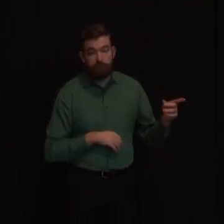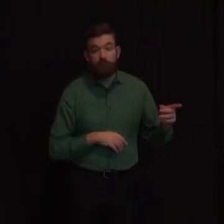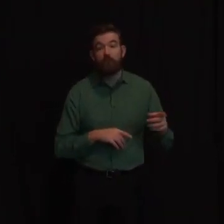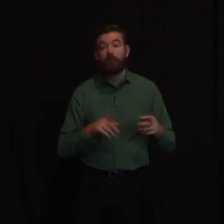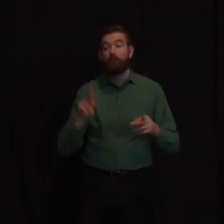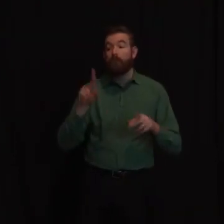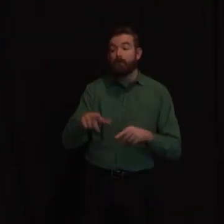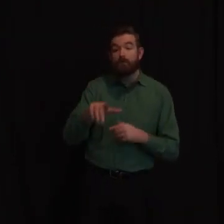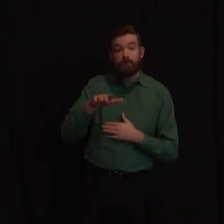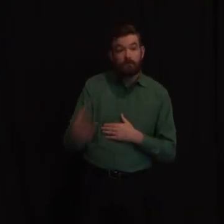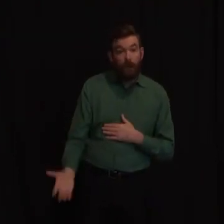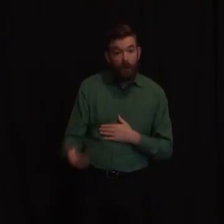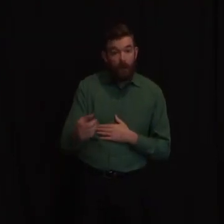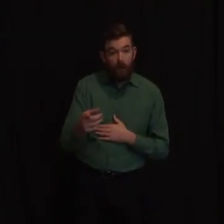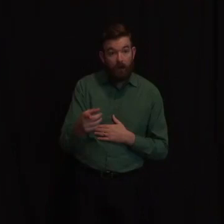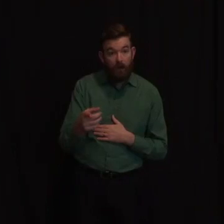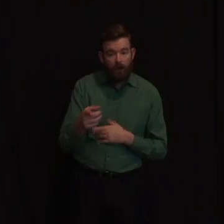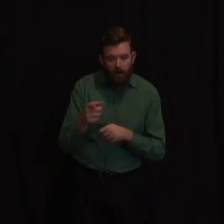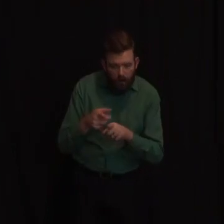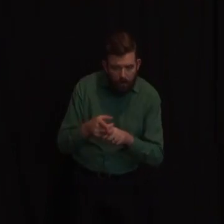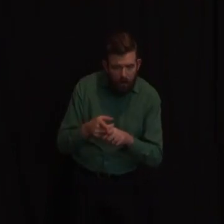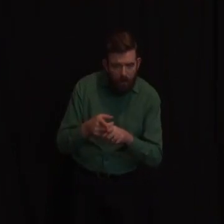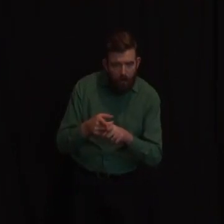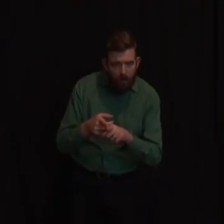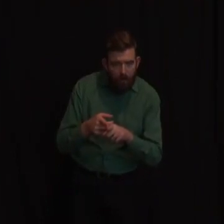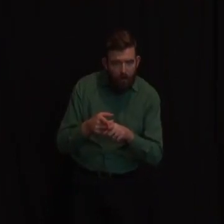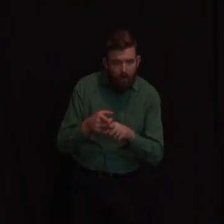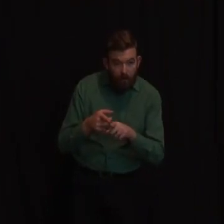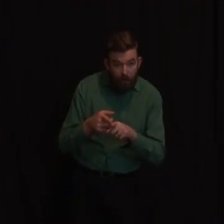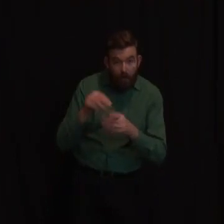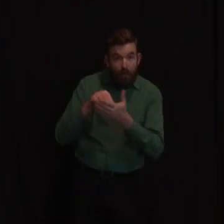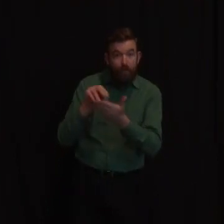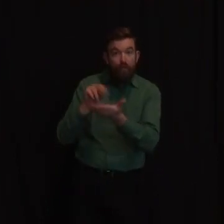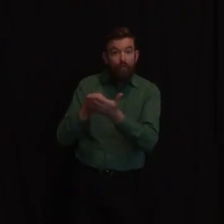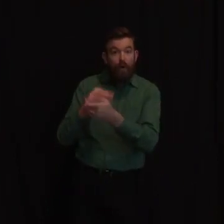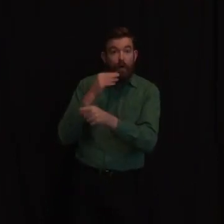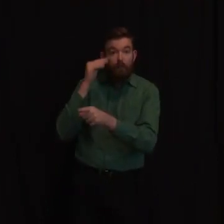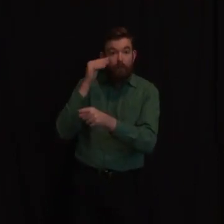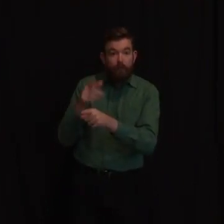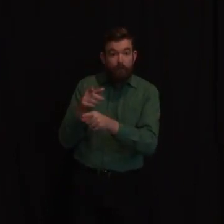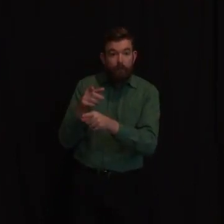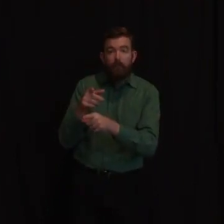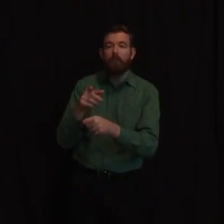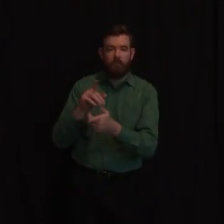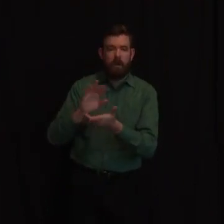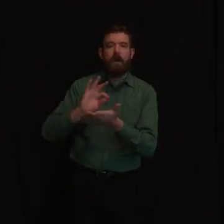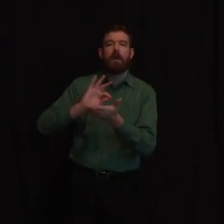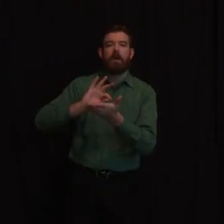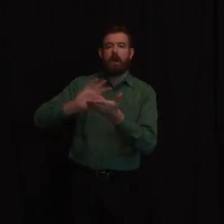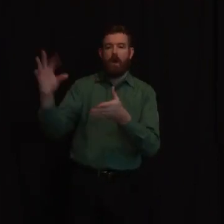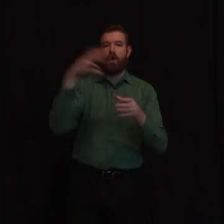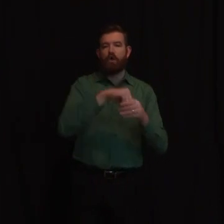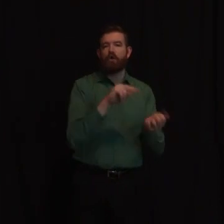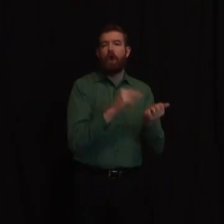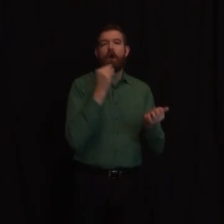with the long-term care facility outbreak, it's counted as being part of that outbreak, not as being part of the hospital.